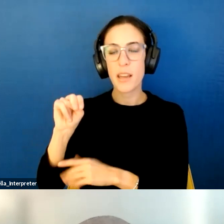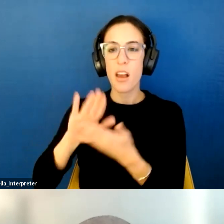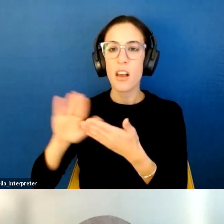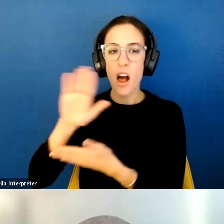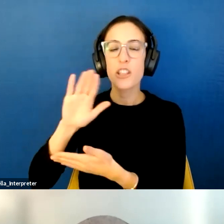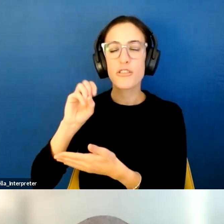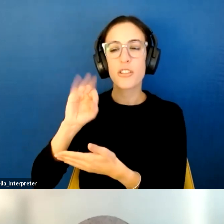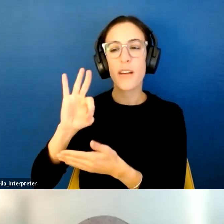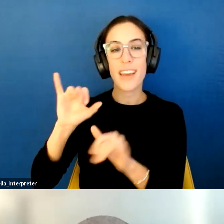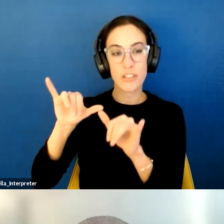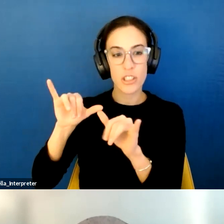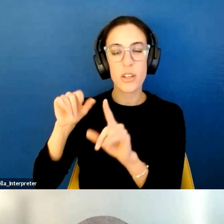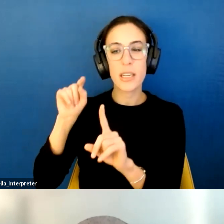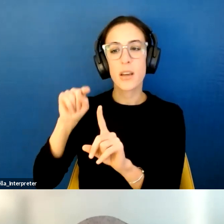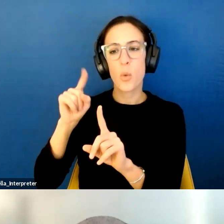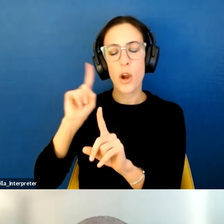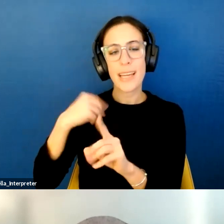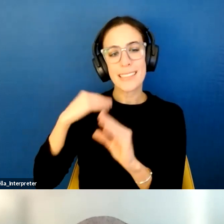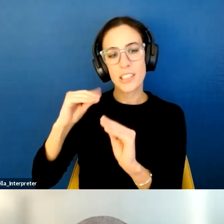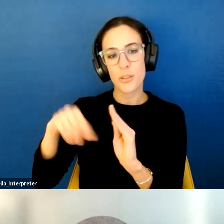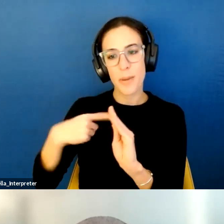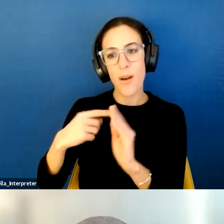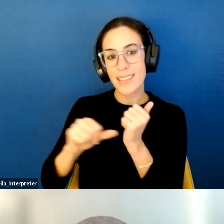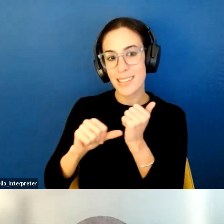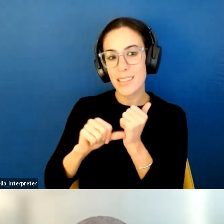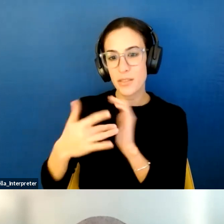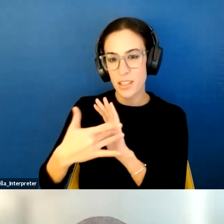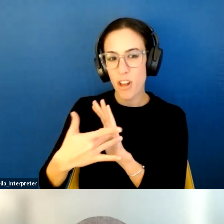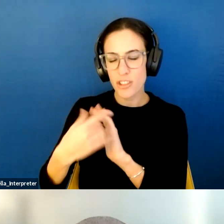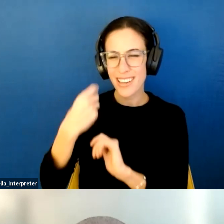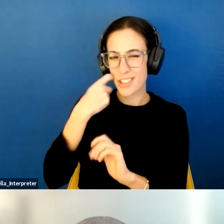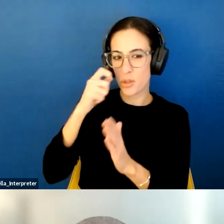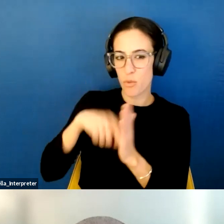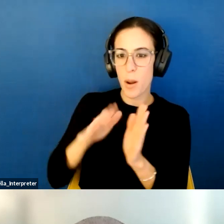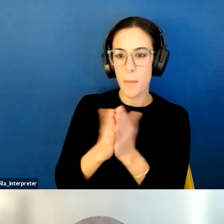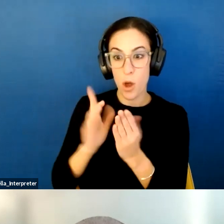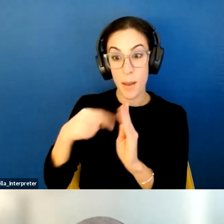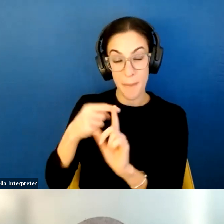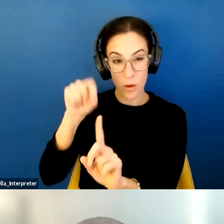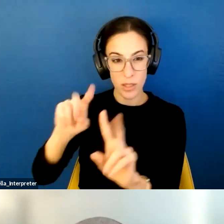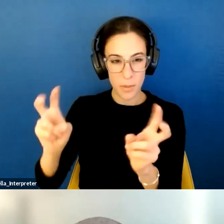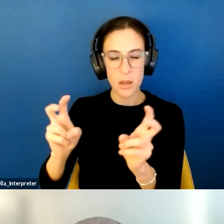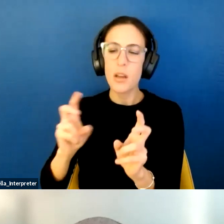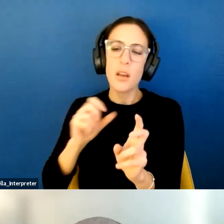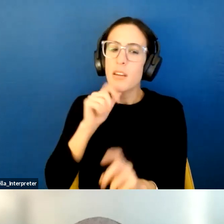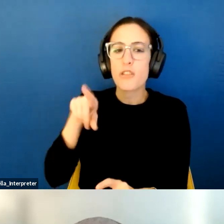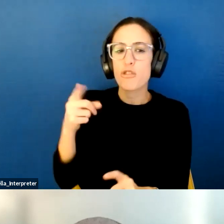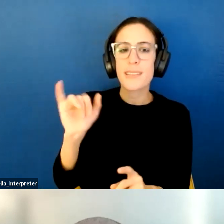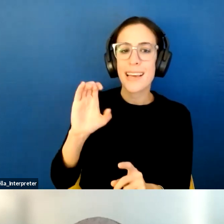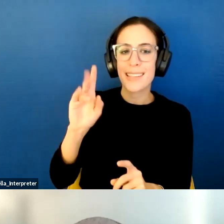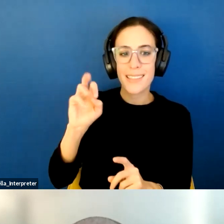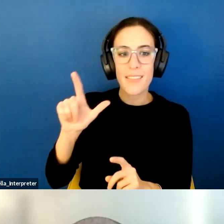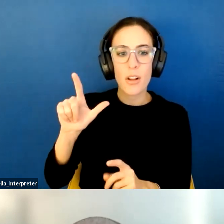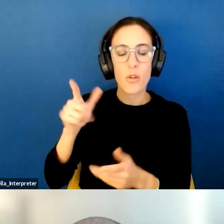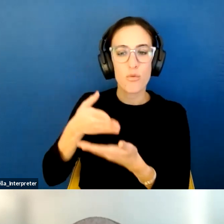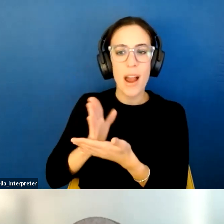adaptive technologies. And I have just written a book about this matter, not just as a civil rights matter that was waiting